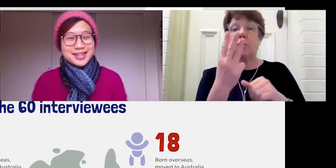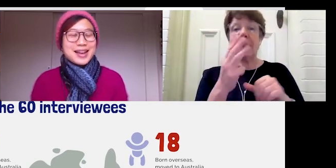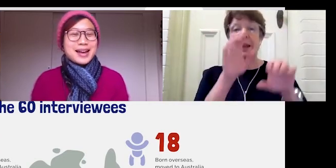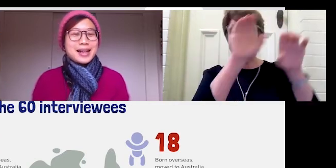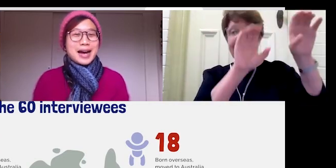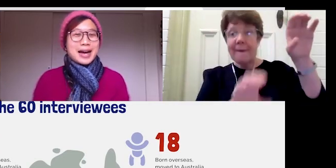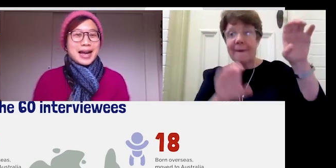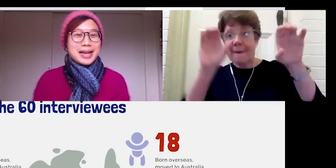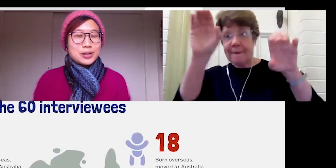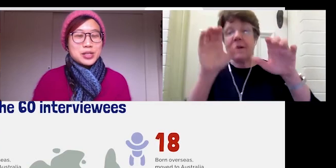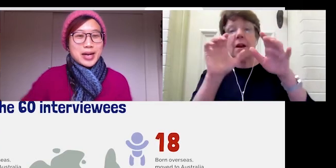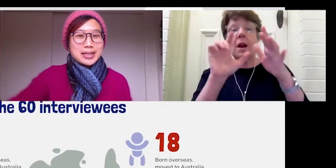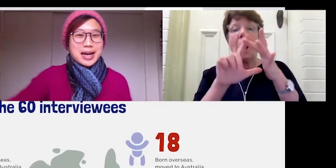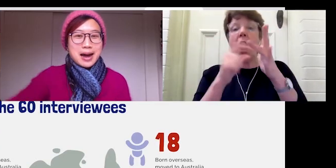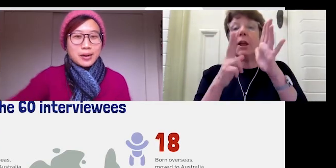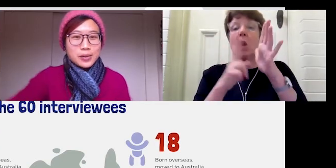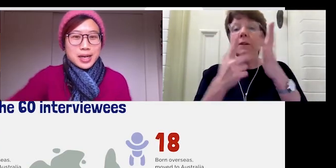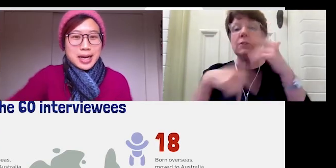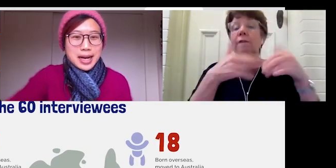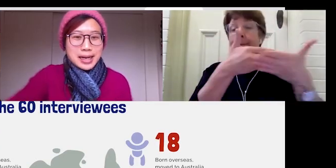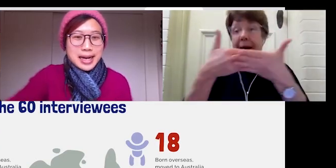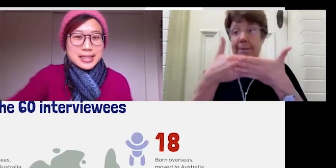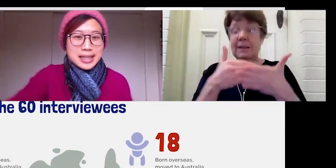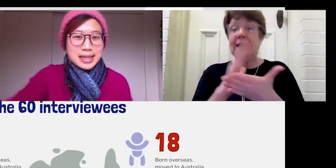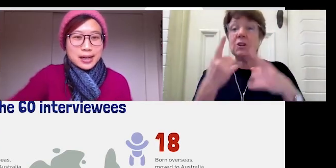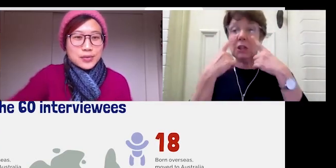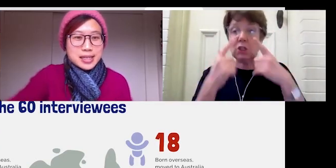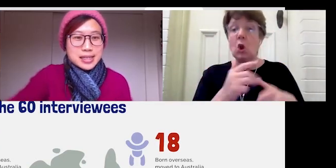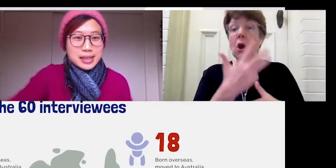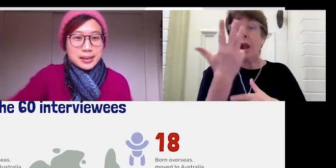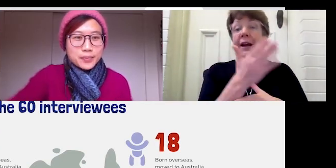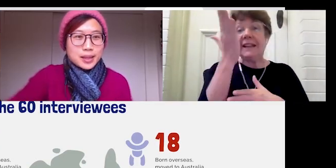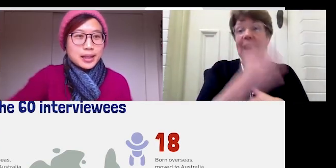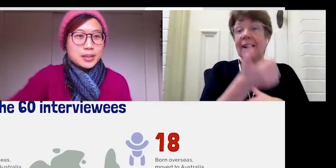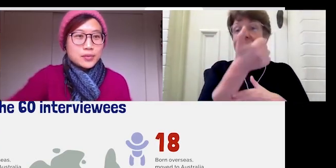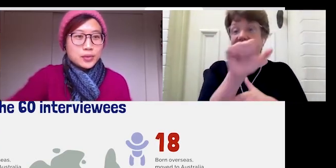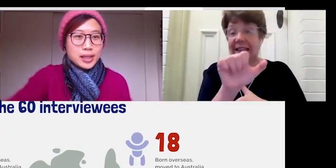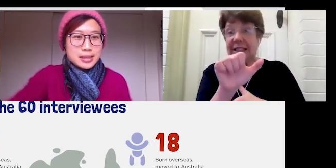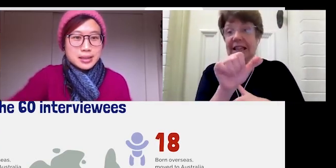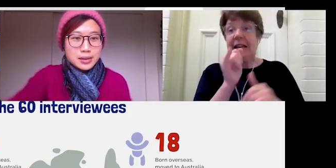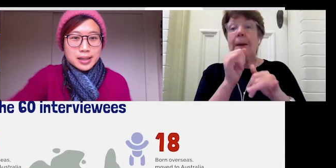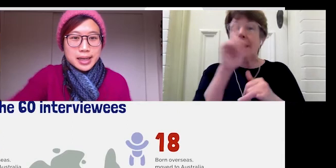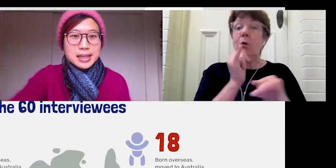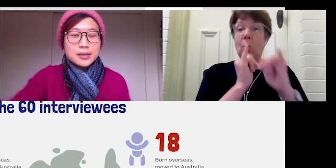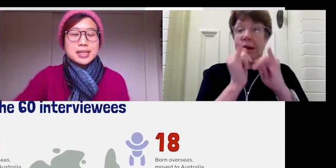babies and that illustrate how 19 out of 60 interviewees